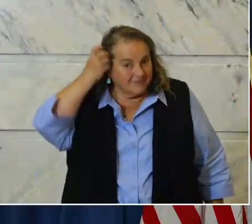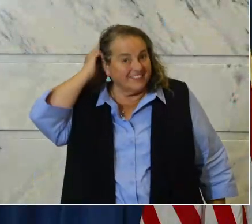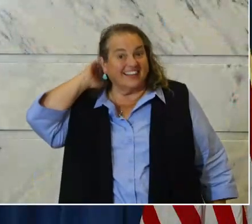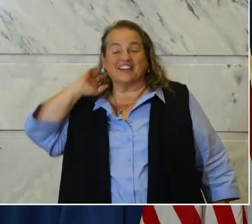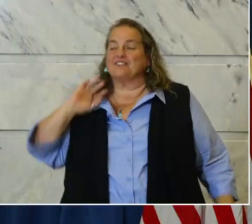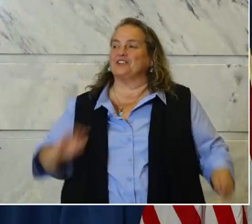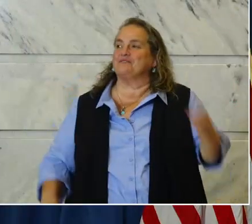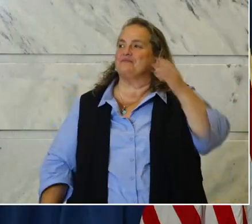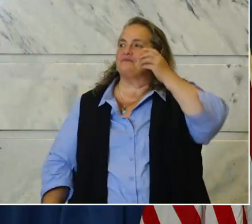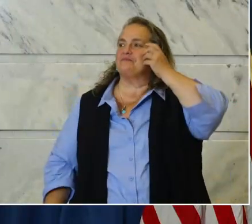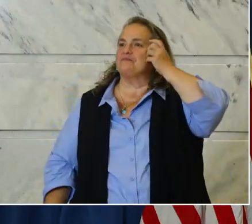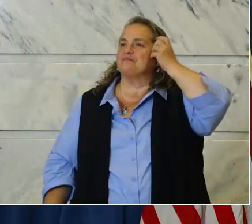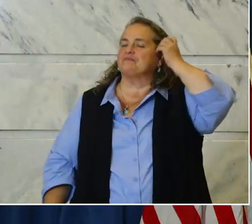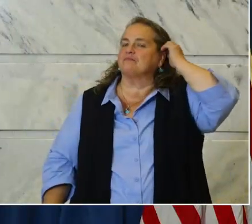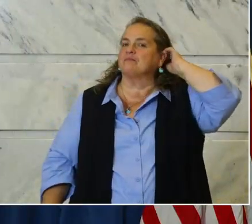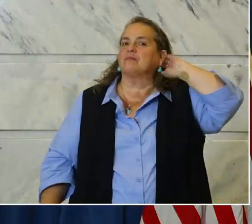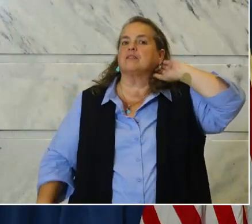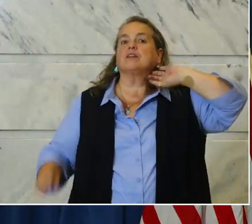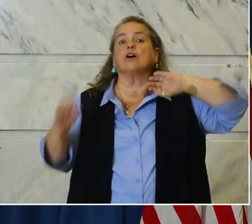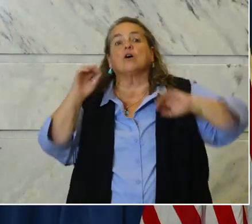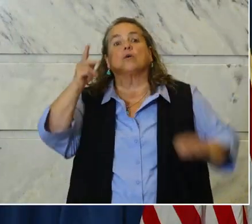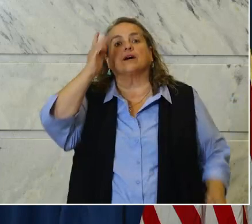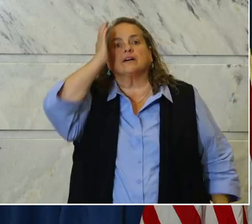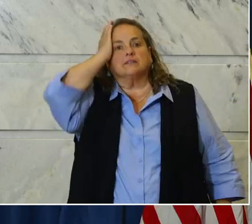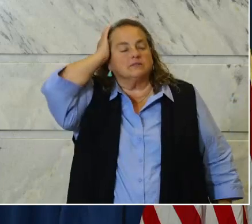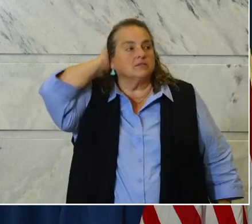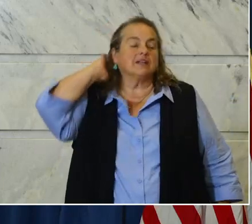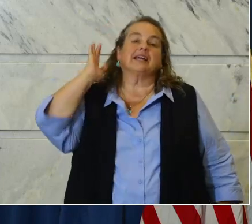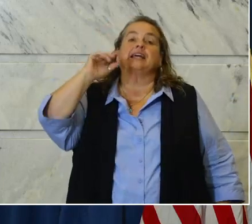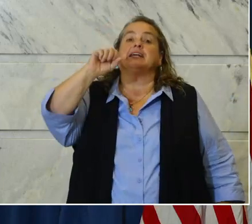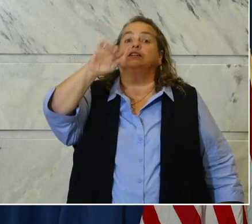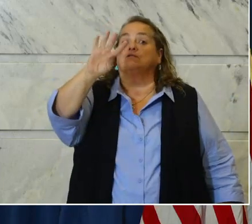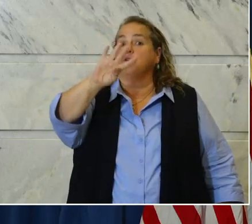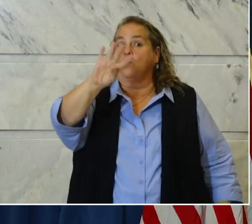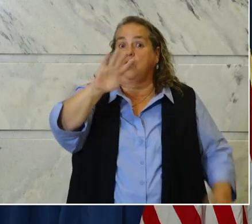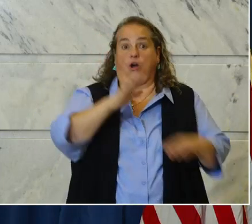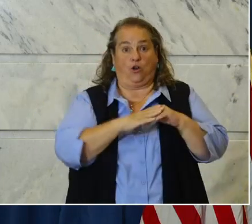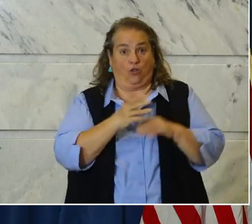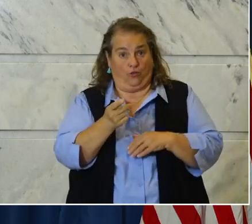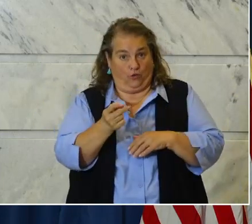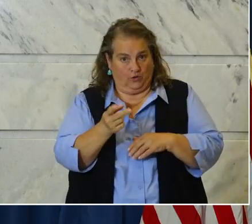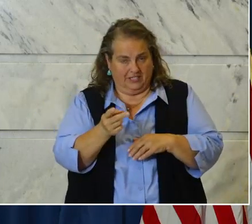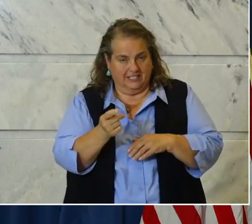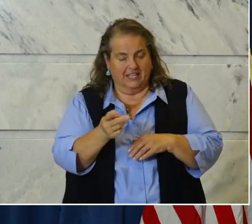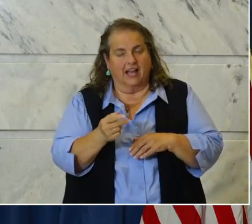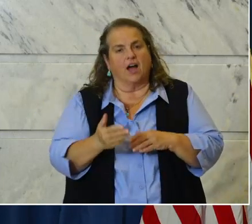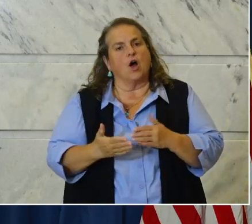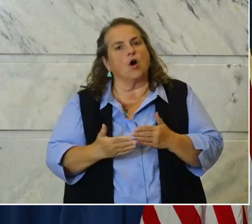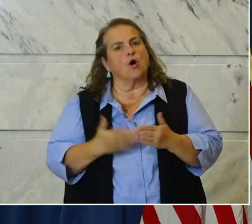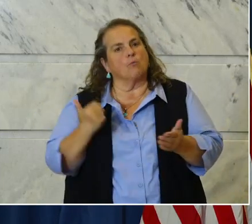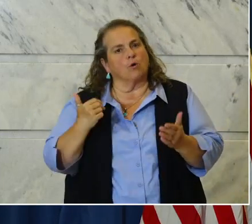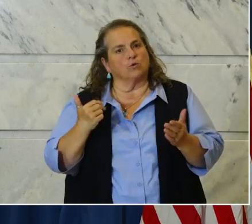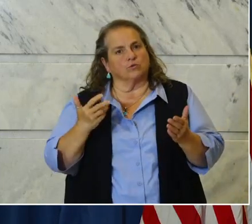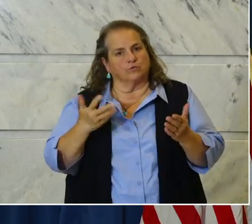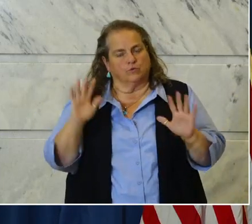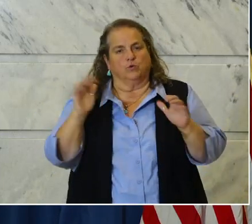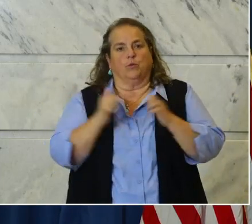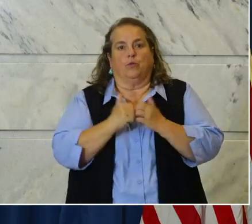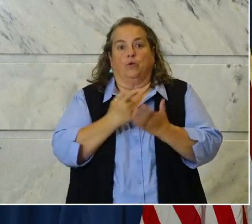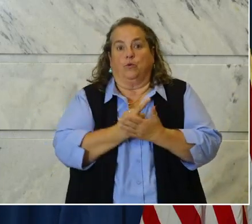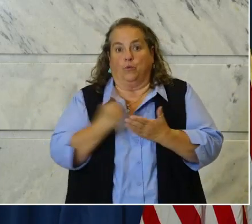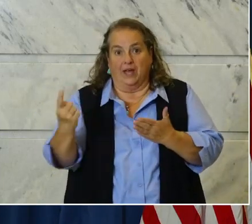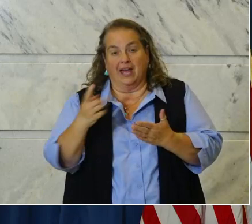Hey, Virginia. All right, it is 4 o'clock on Thursday, almost through the week, and I